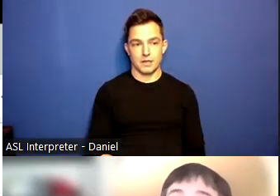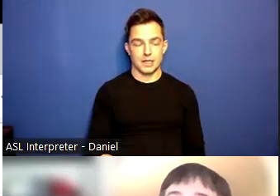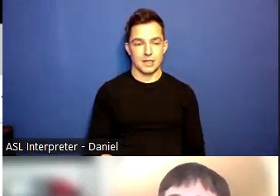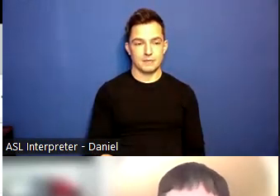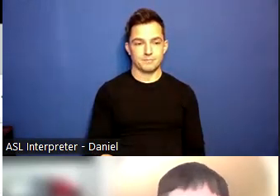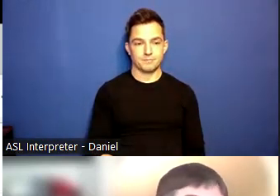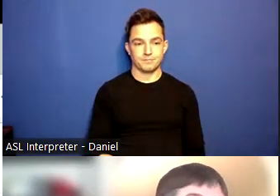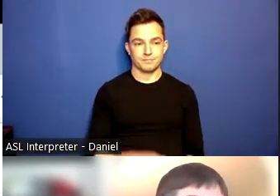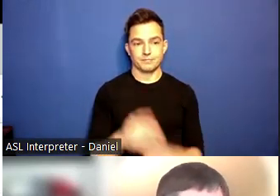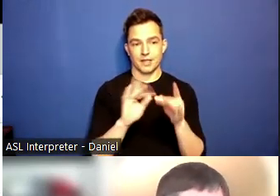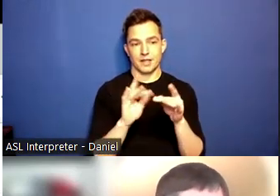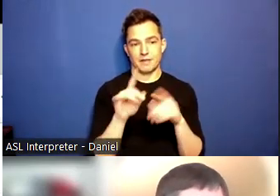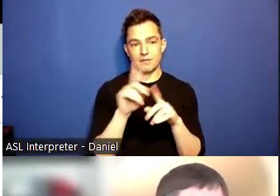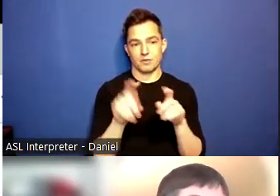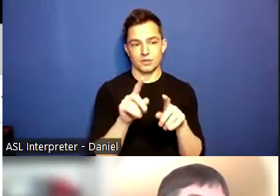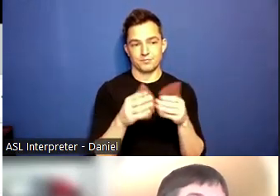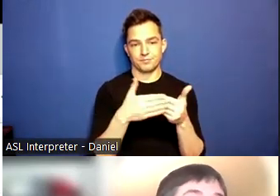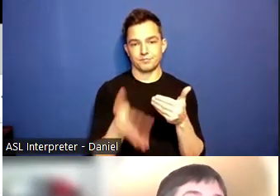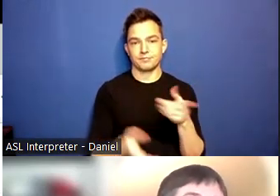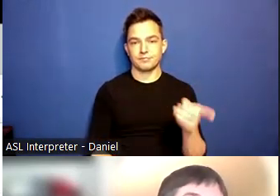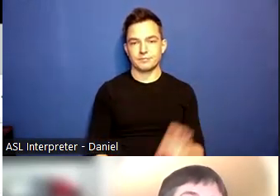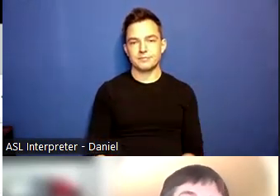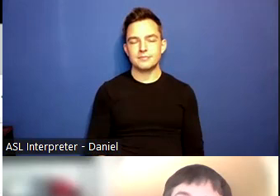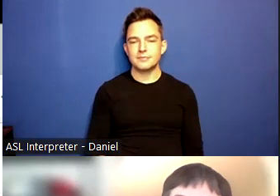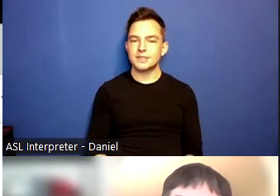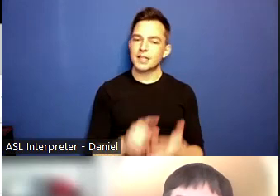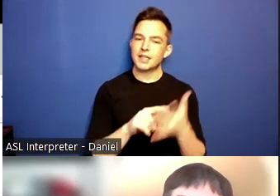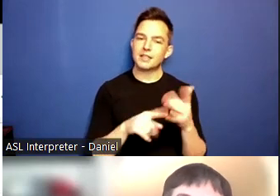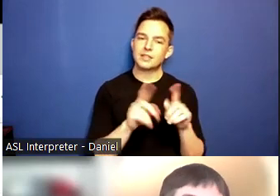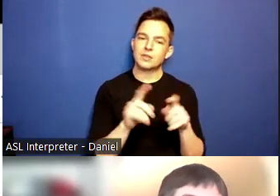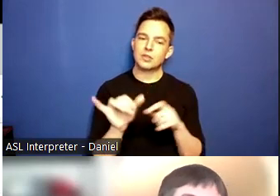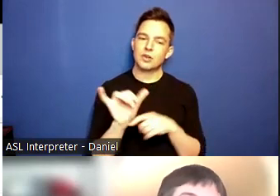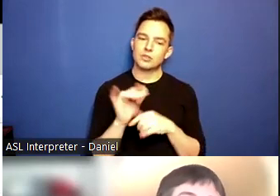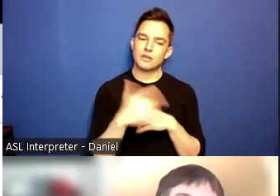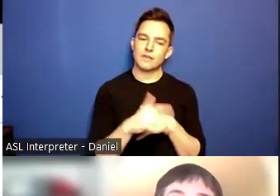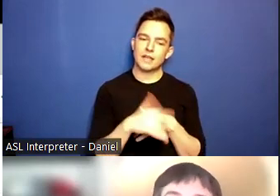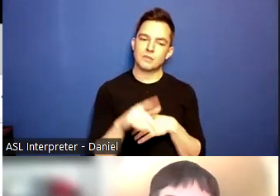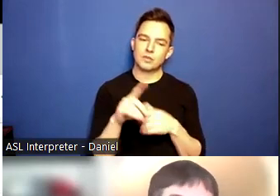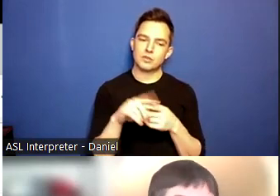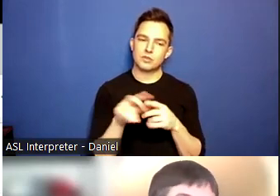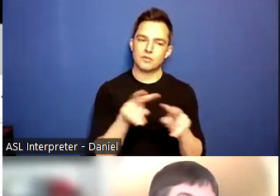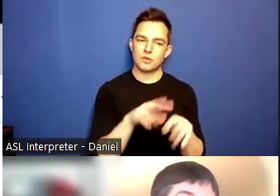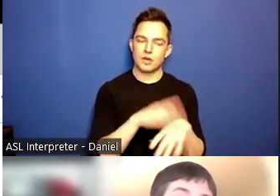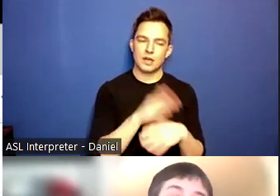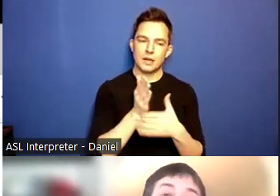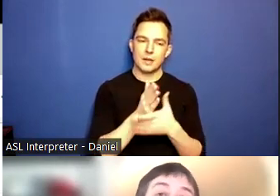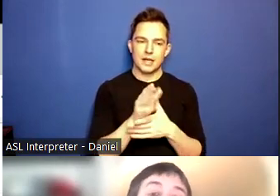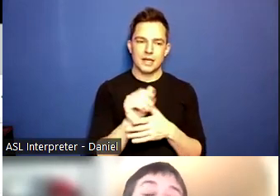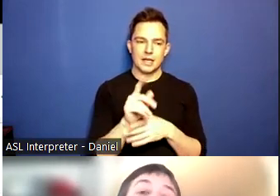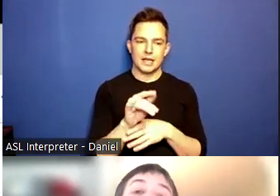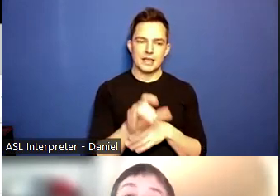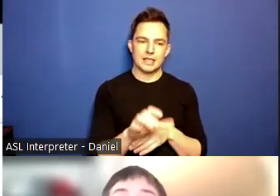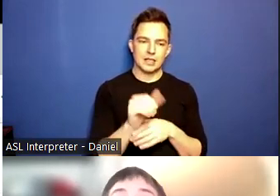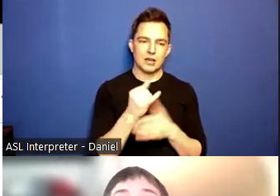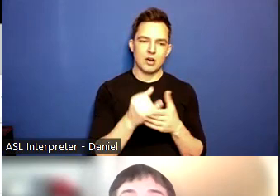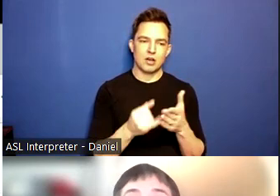The narrative questions are next. These questions are also available to view on midatlanticarts.org,